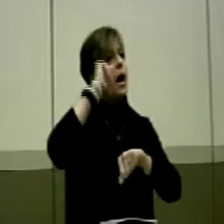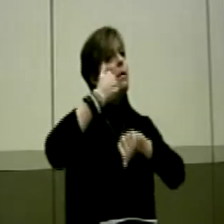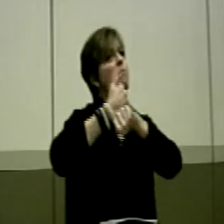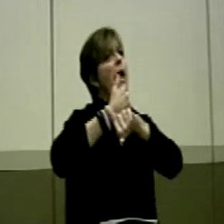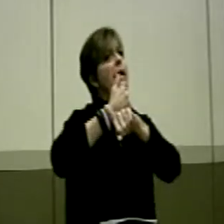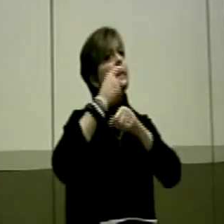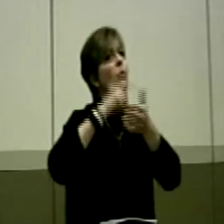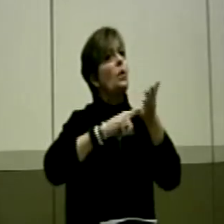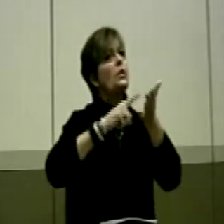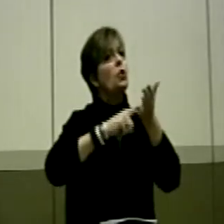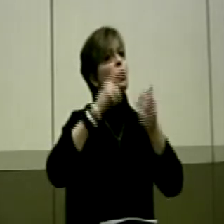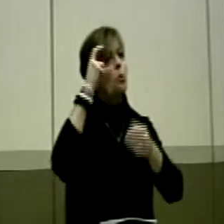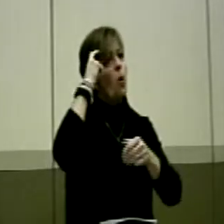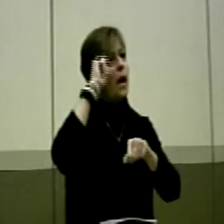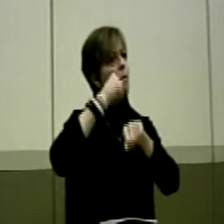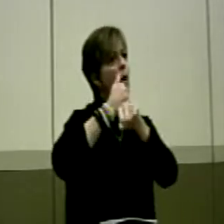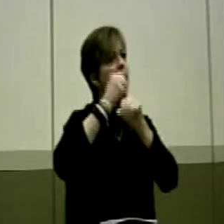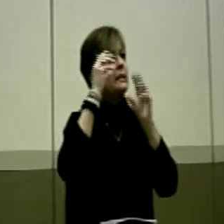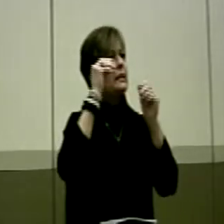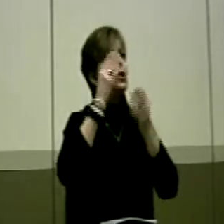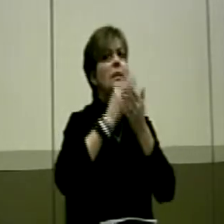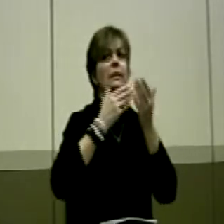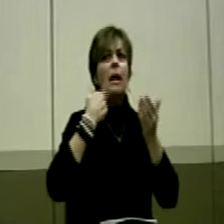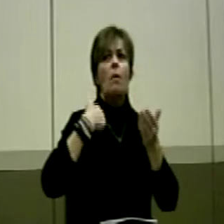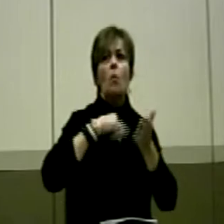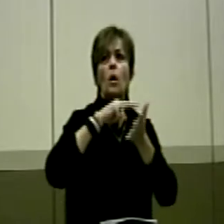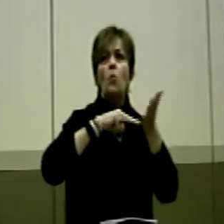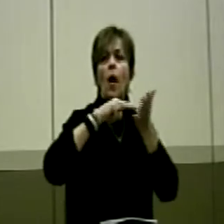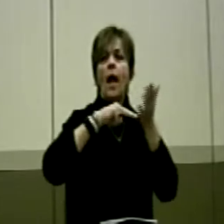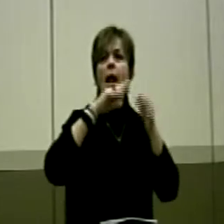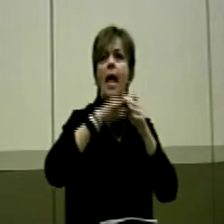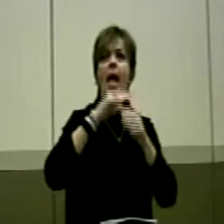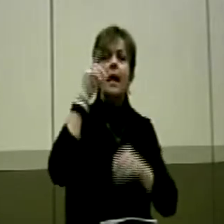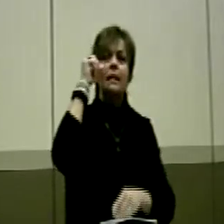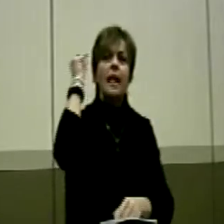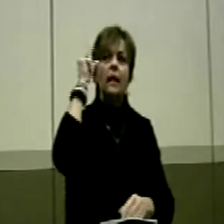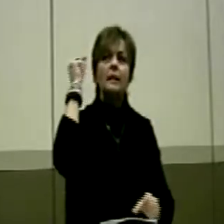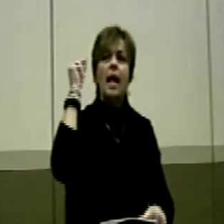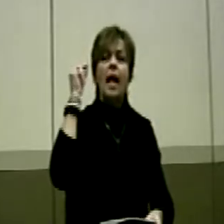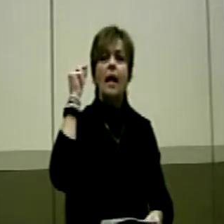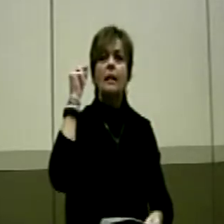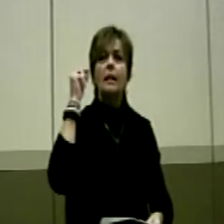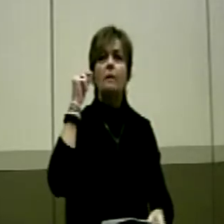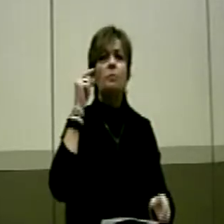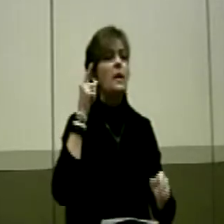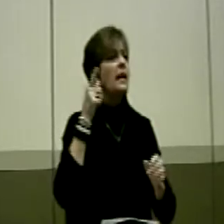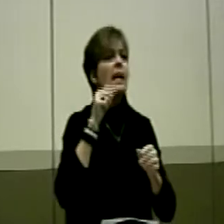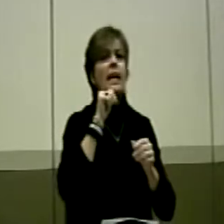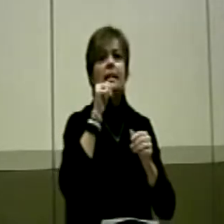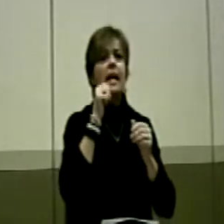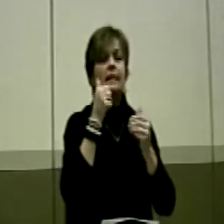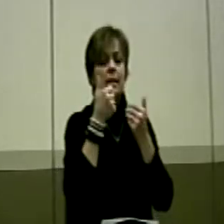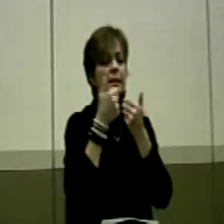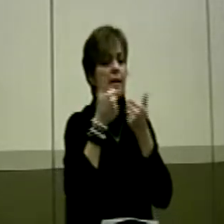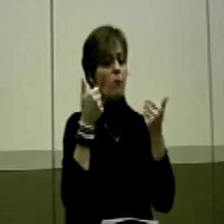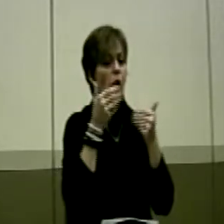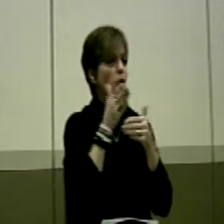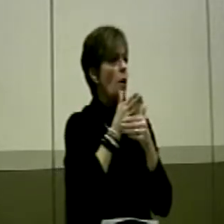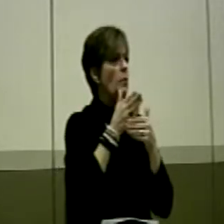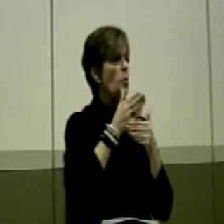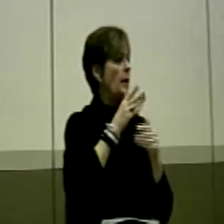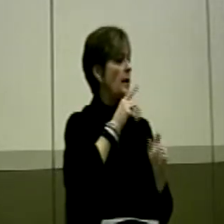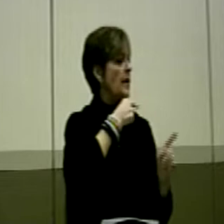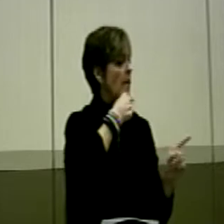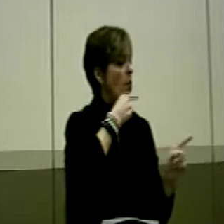at Gallaudet, which focuses more, it doesn't differentiate between, hearing and deaf, hard of hearing here. So I think that can be good to just kind of say,